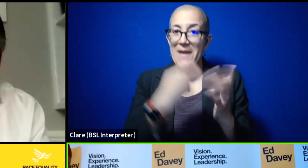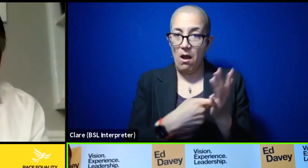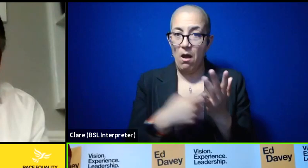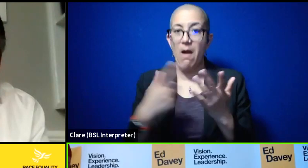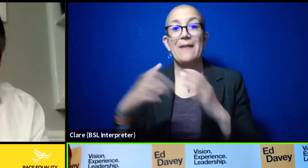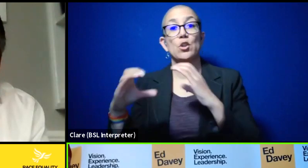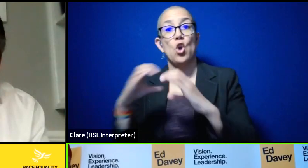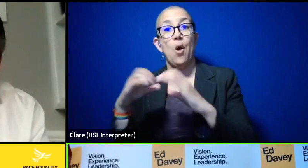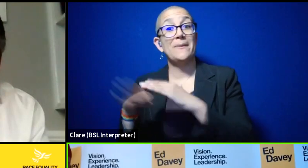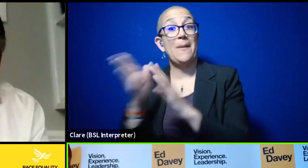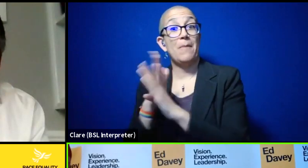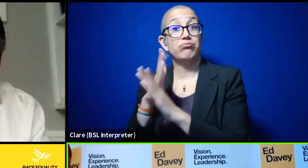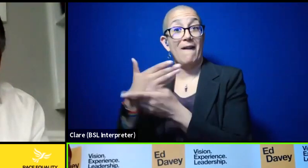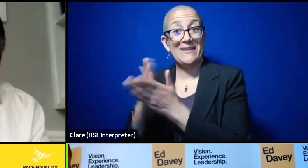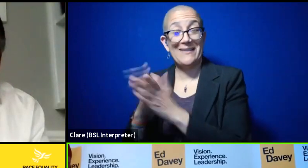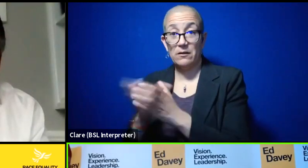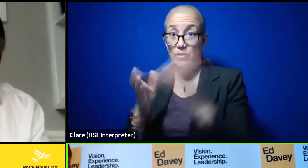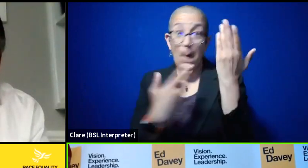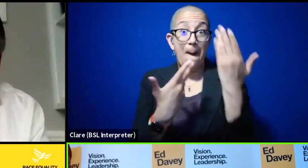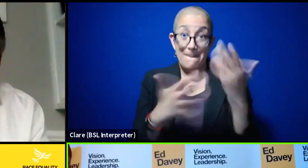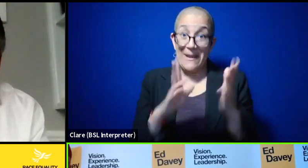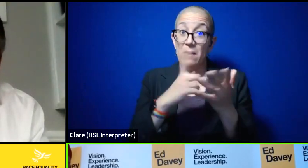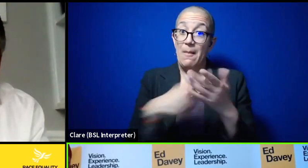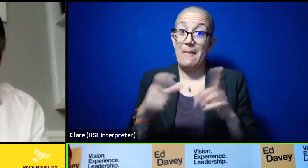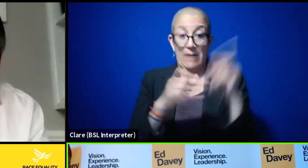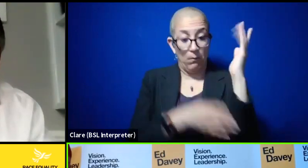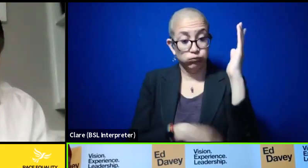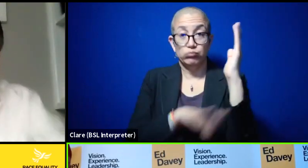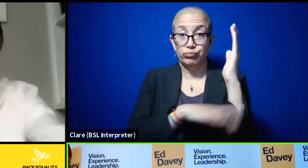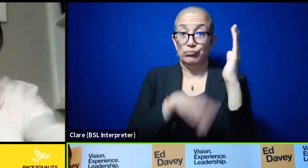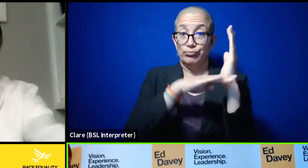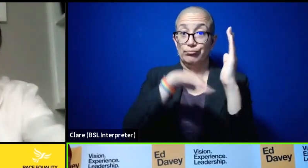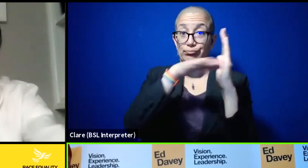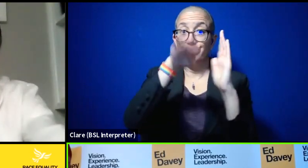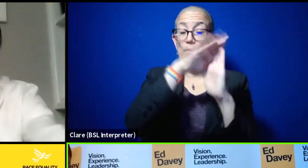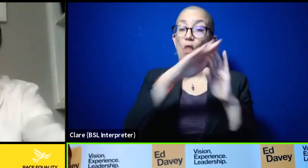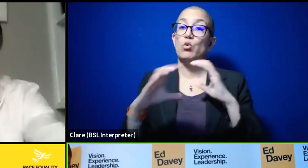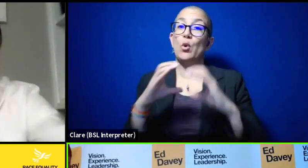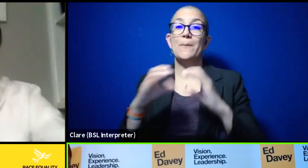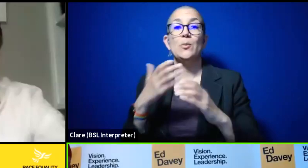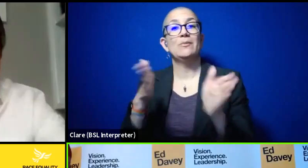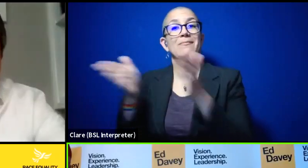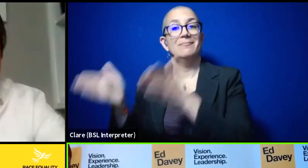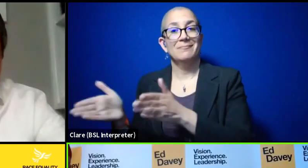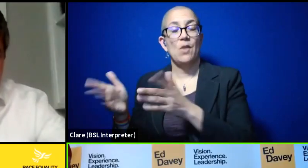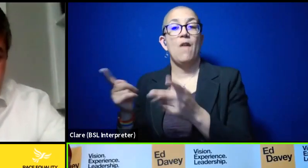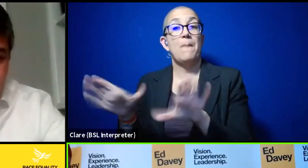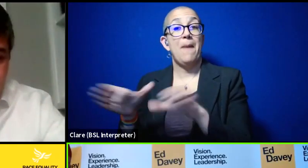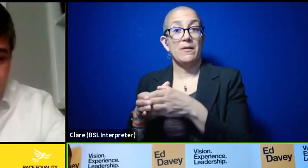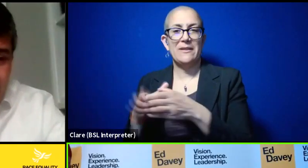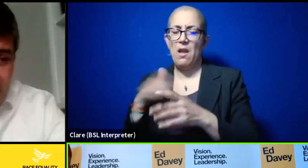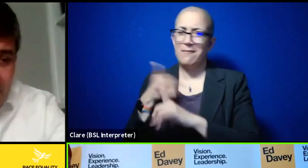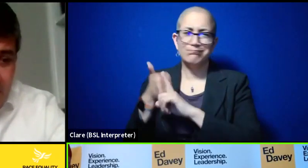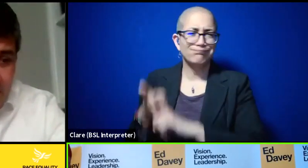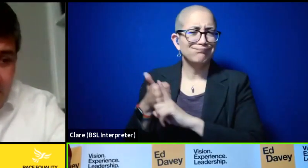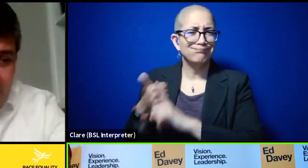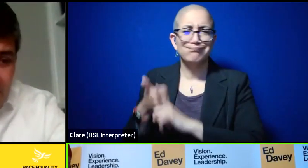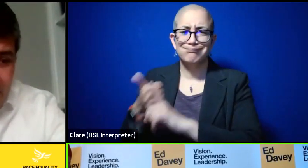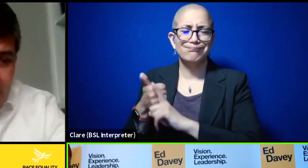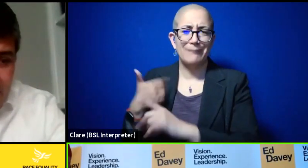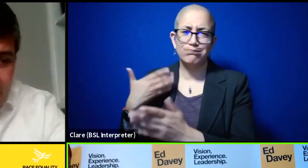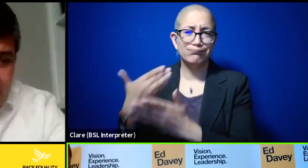private sector. But he went all through the ranks in the party, through to the comms side of the party. And I supported him all the way, and he